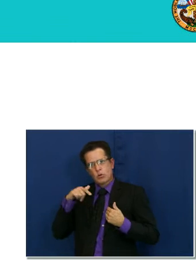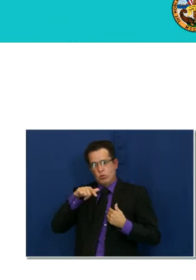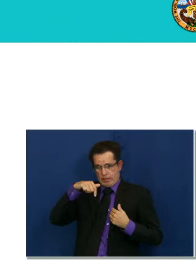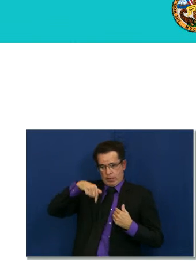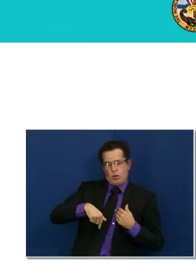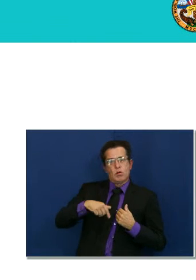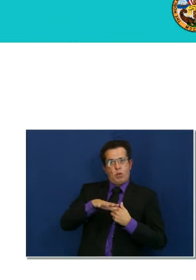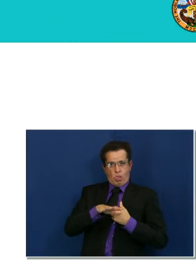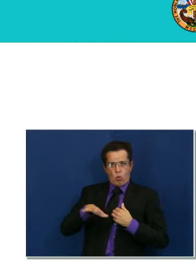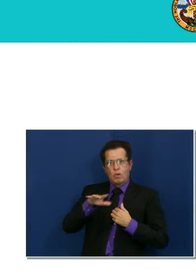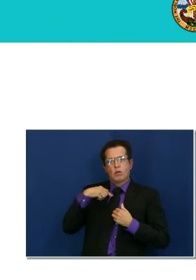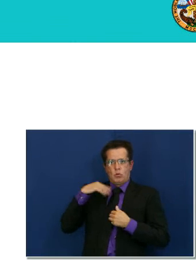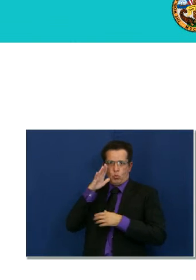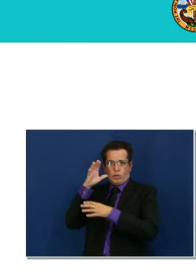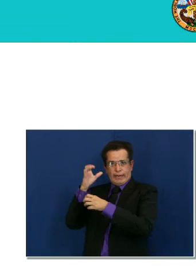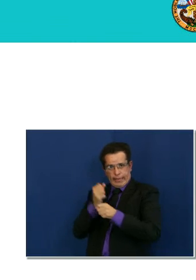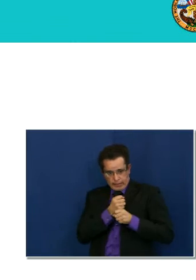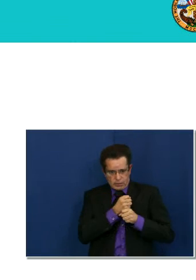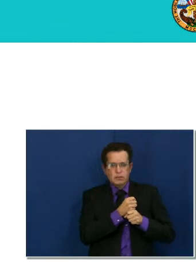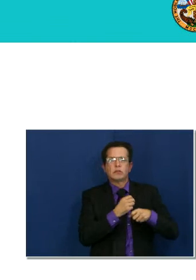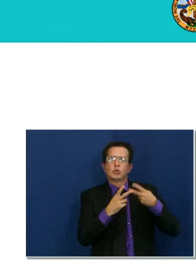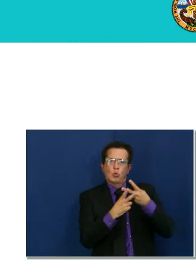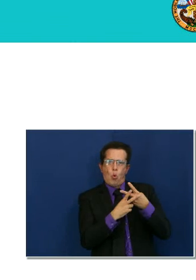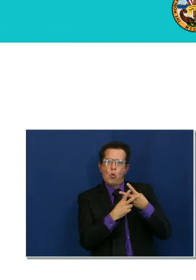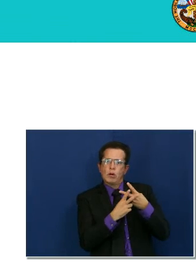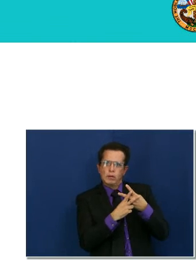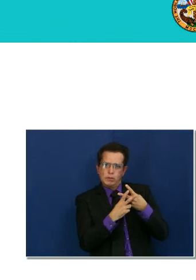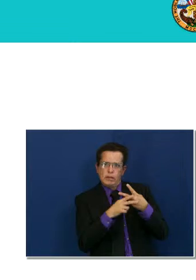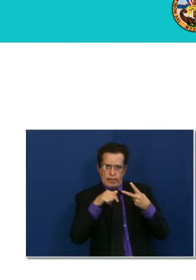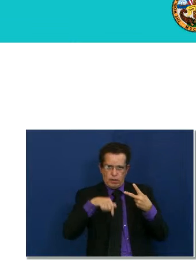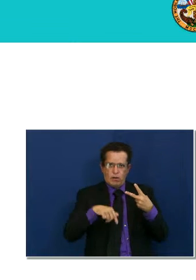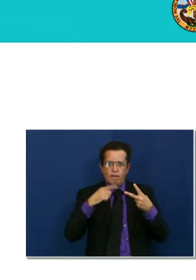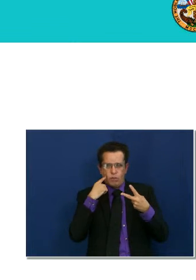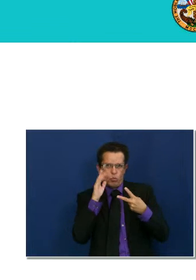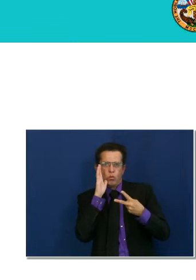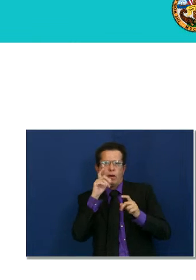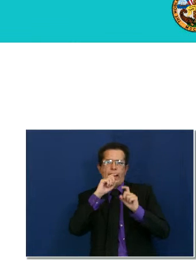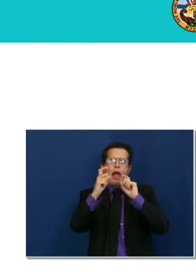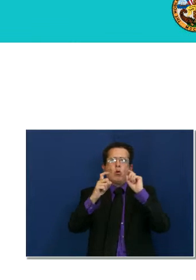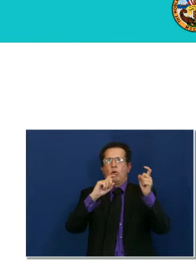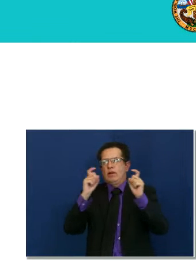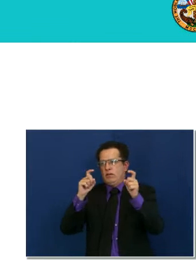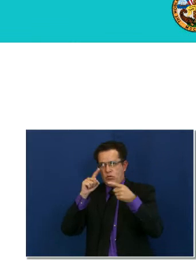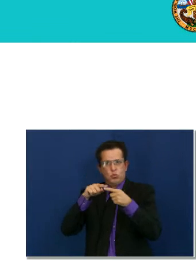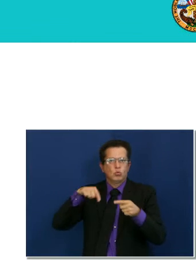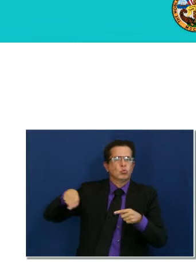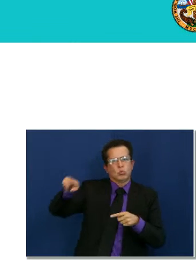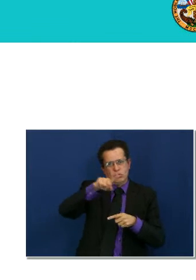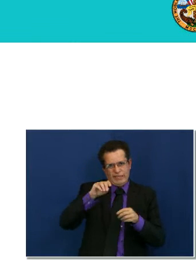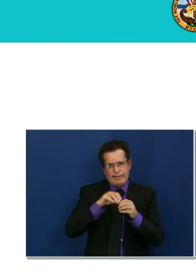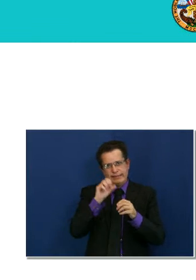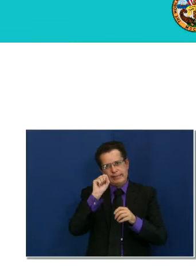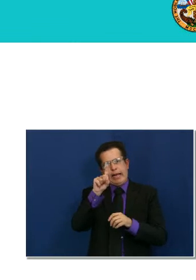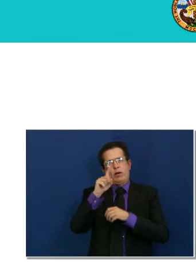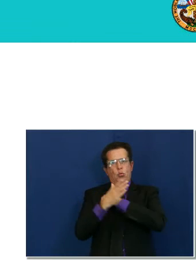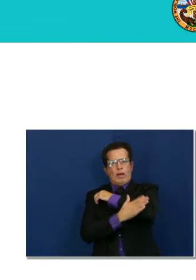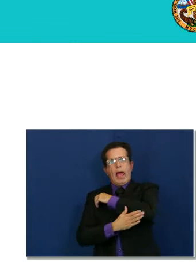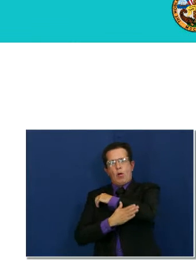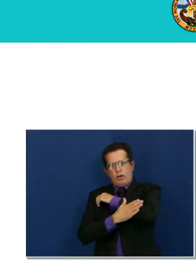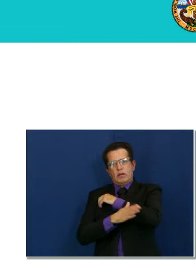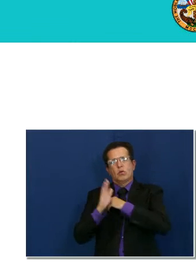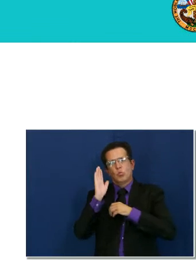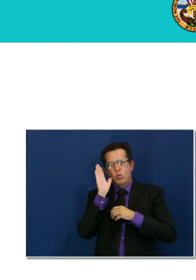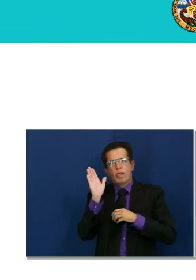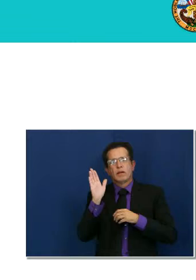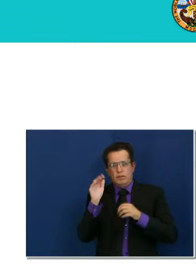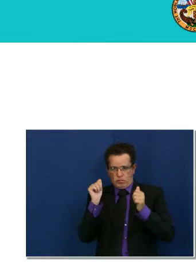and store the vaccines that are allocated to the county, directly to the County of San Diego, which is